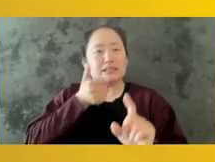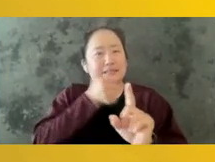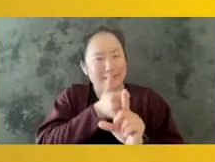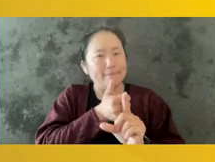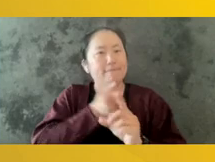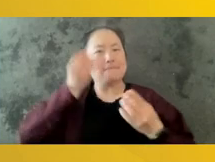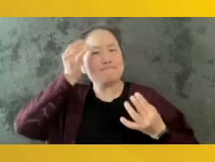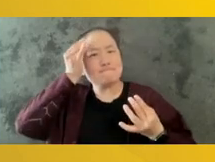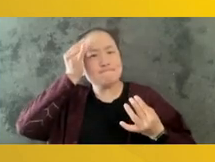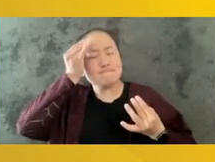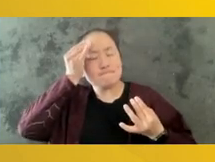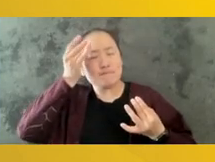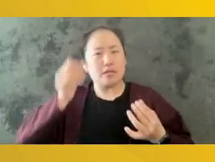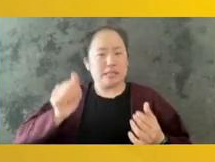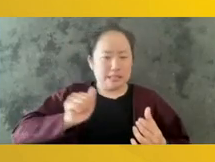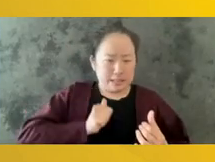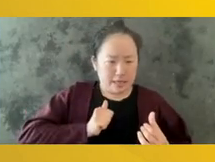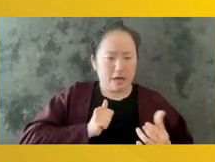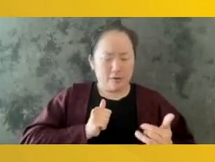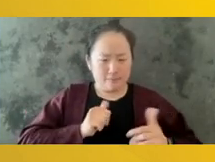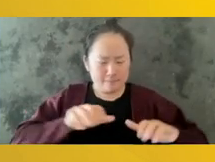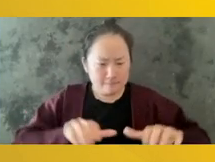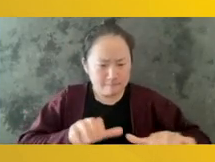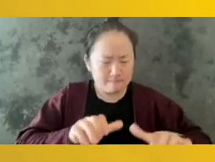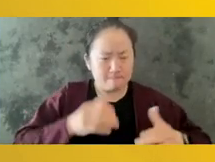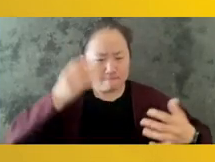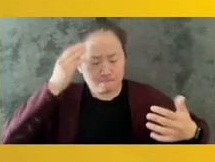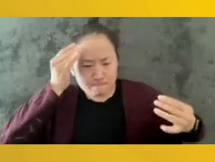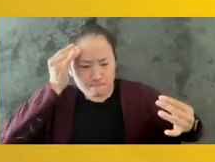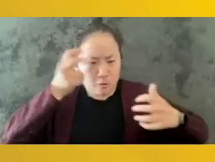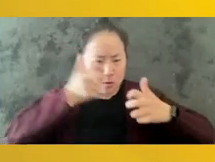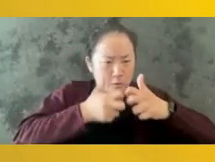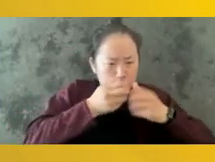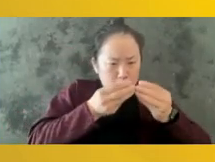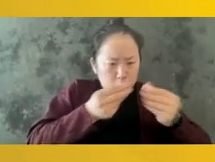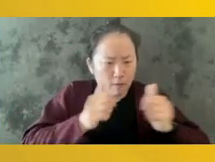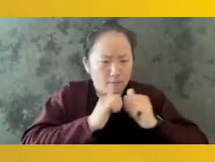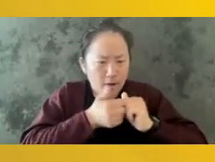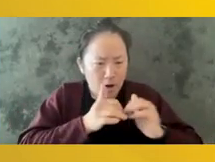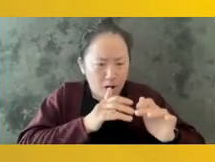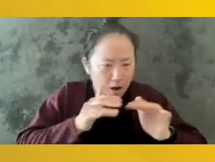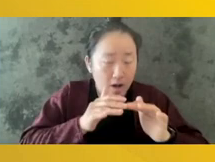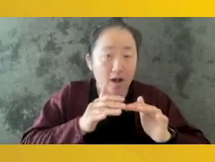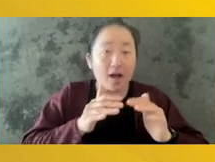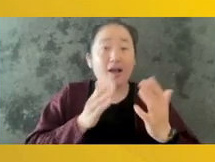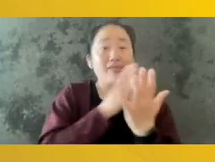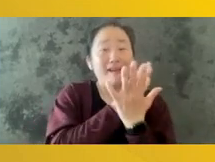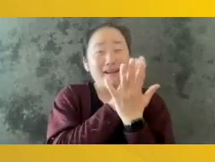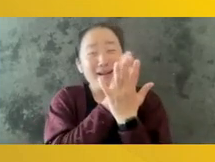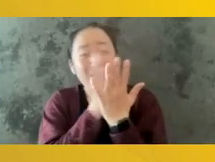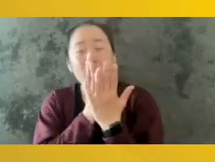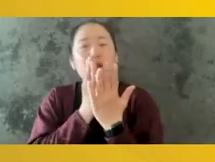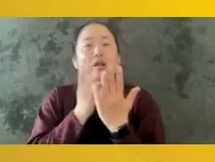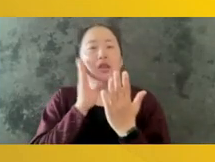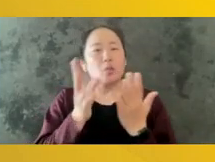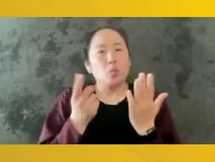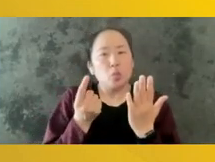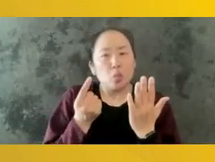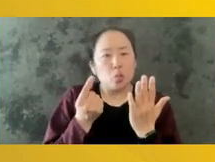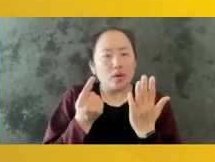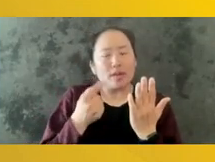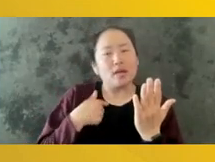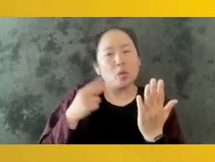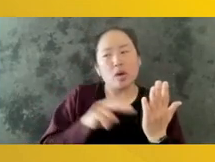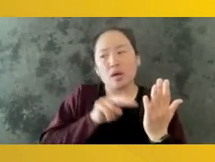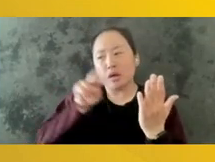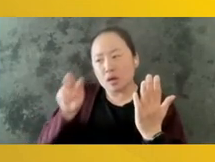problem solving. Then later in the unit, they extend that hands-on computational thinking to figure out how a computer could